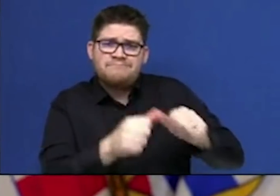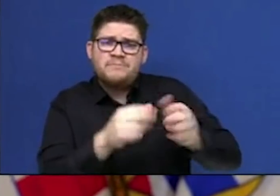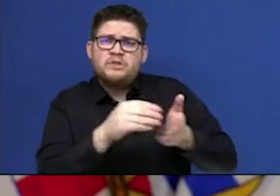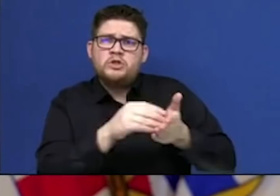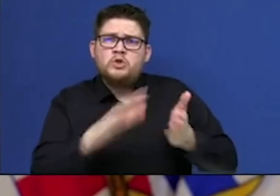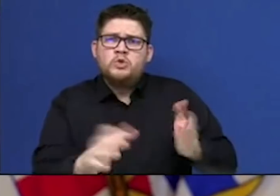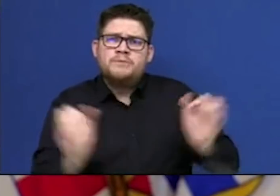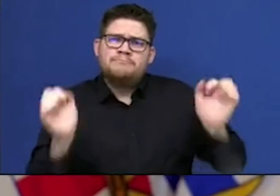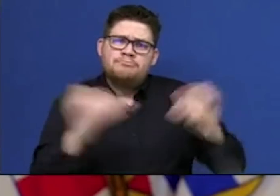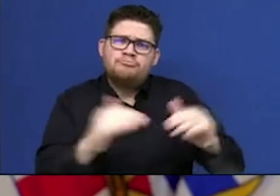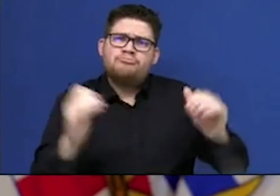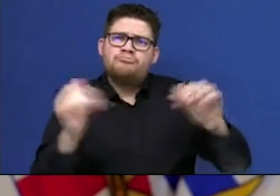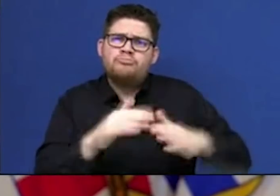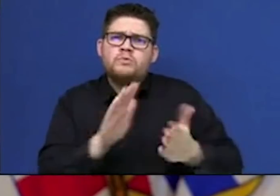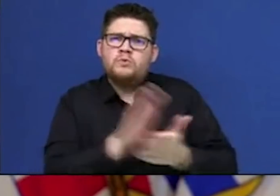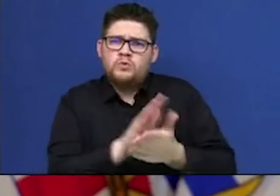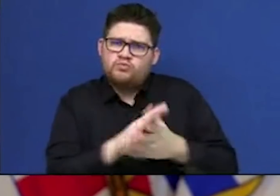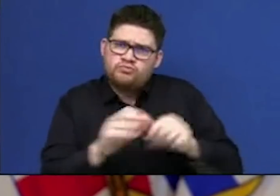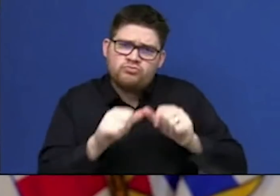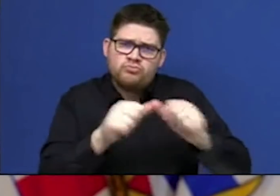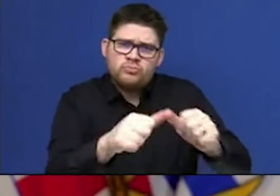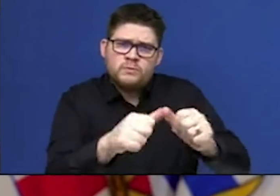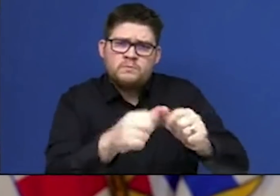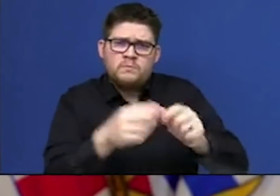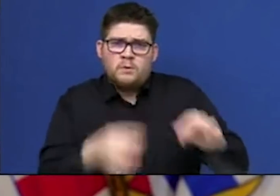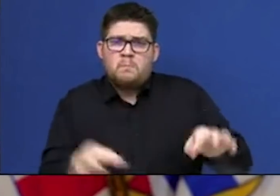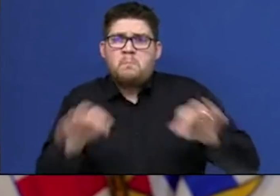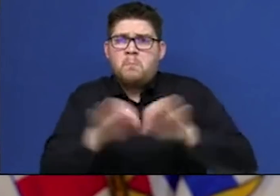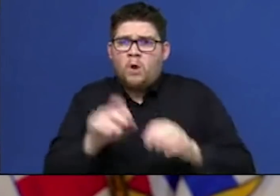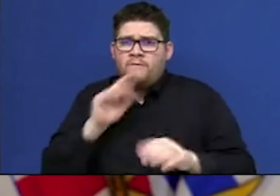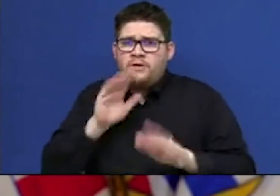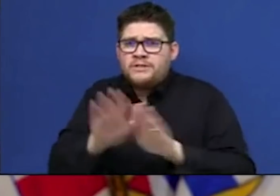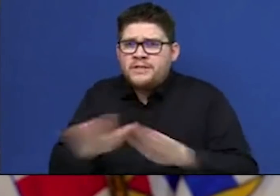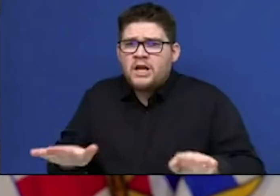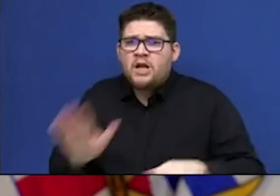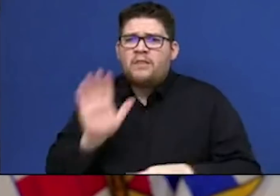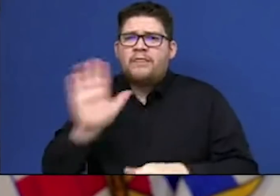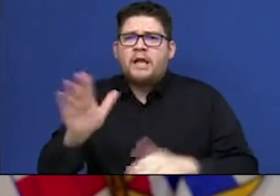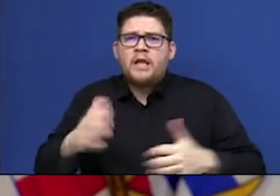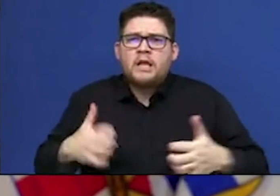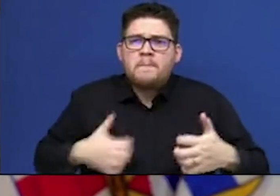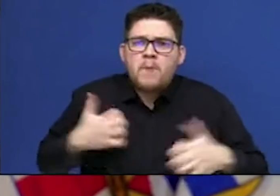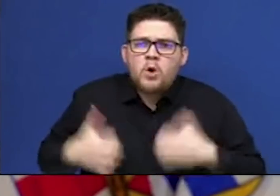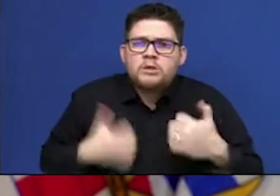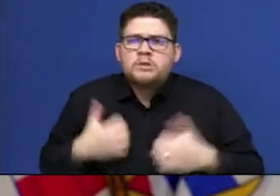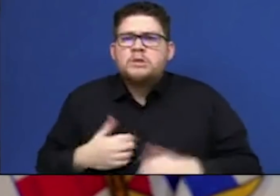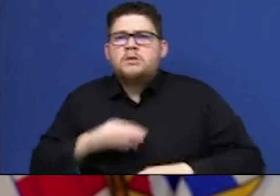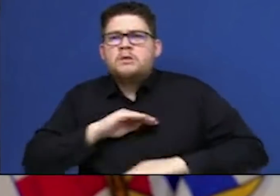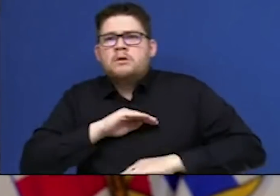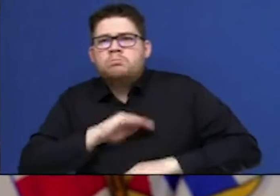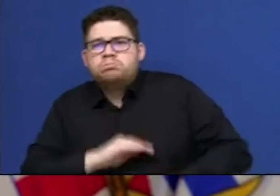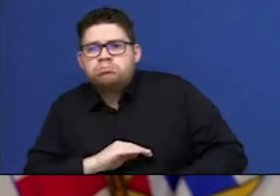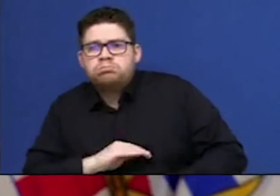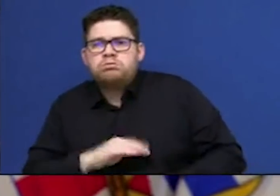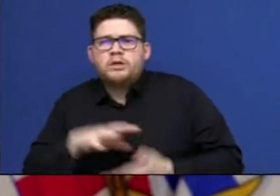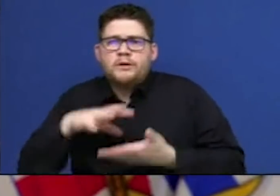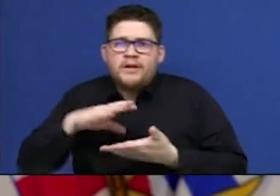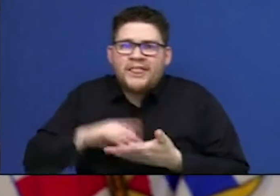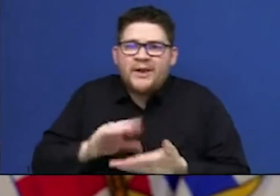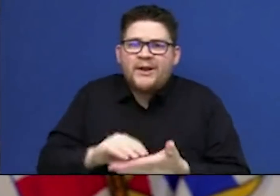the physical, emotional, and mental growth of our children and our communities. As part of the suite